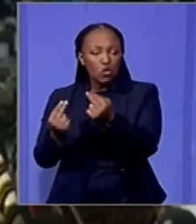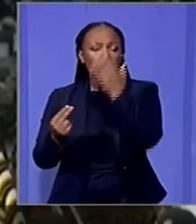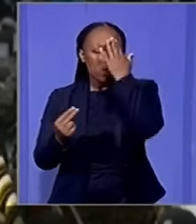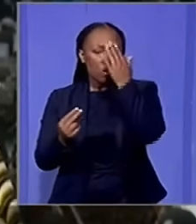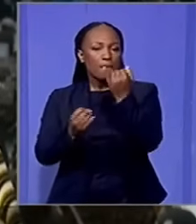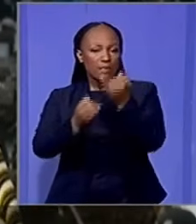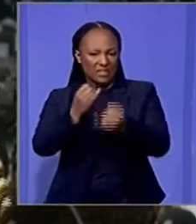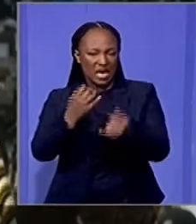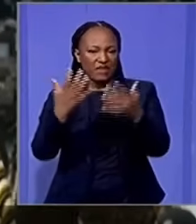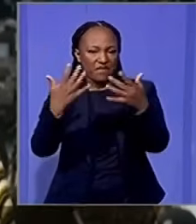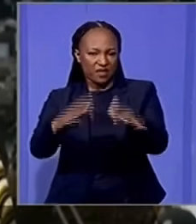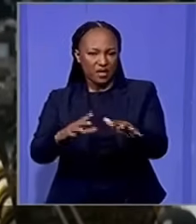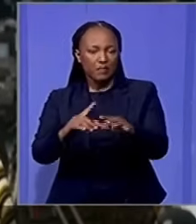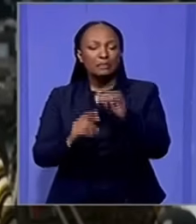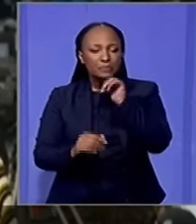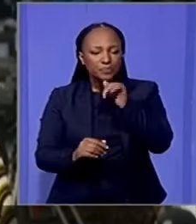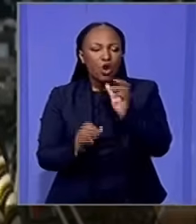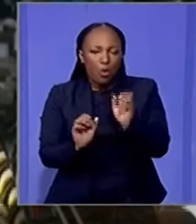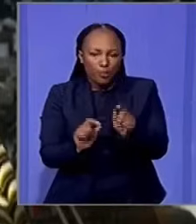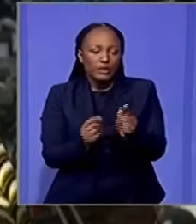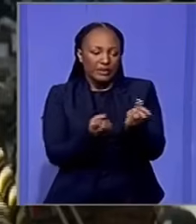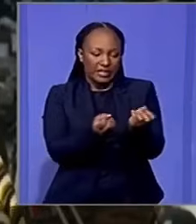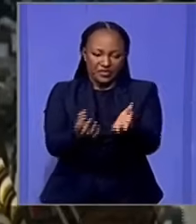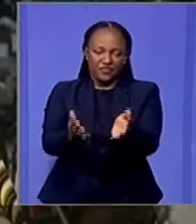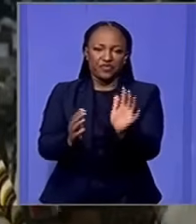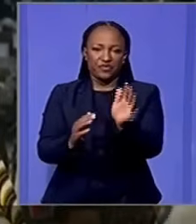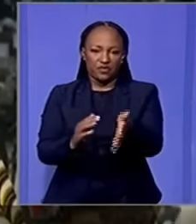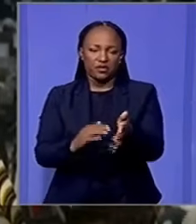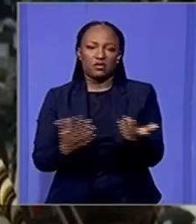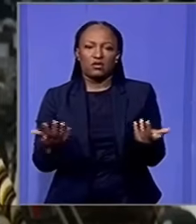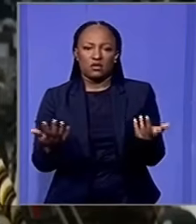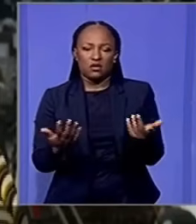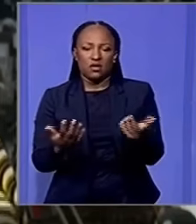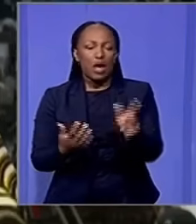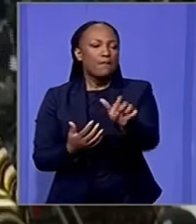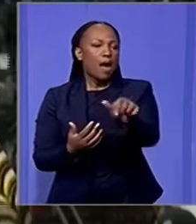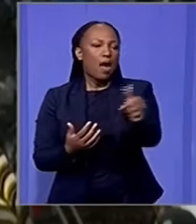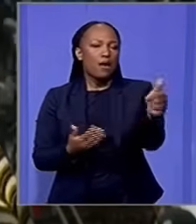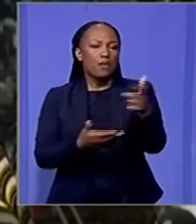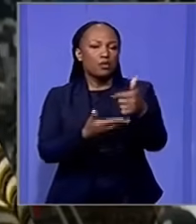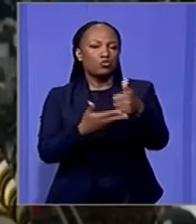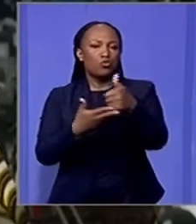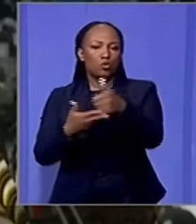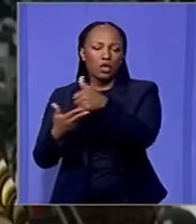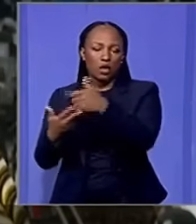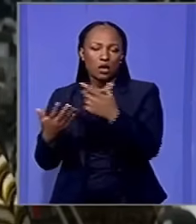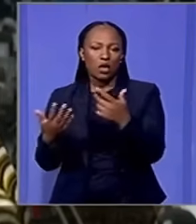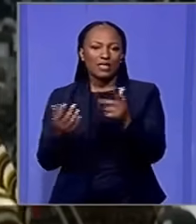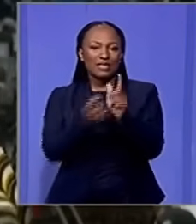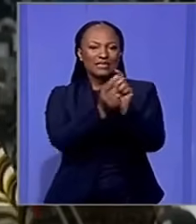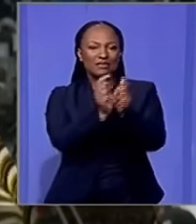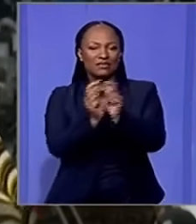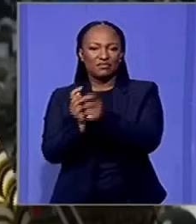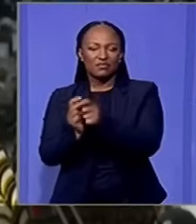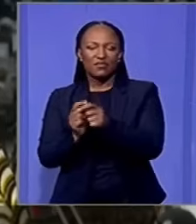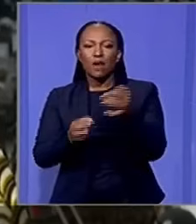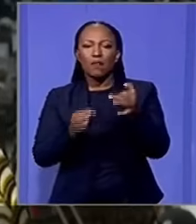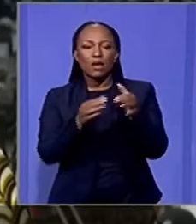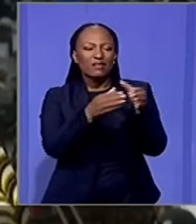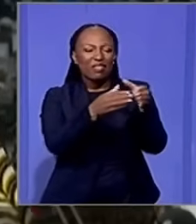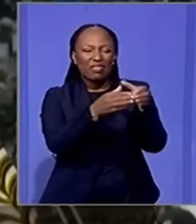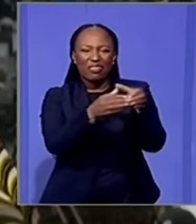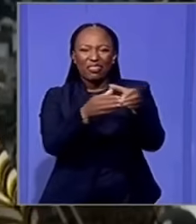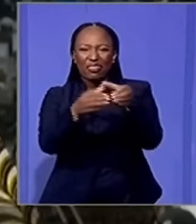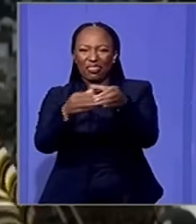mabane re tla mo fa sebaka ba benke be ba re thušitše gore motlhamong re fetolelo je ke diphathinyana tše